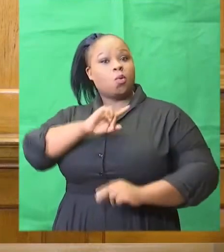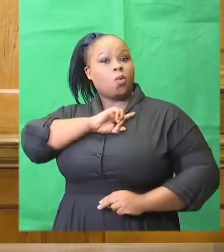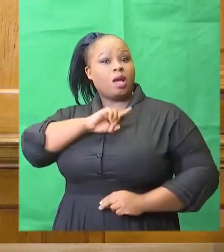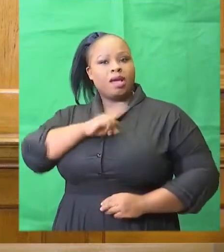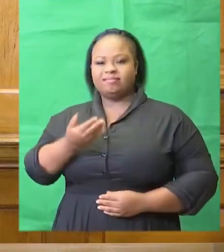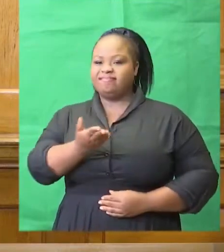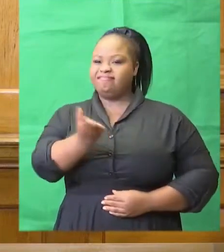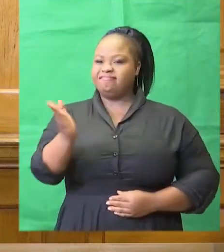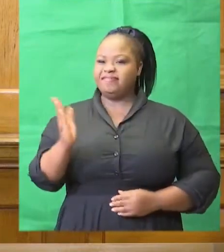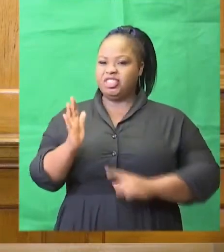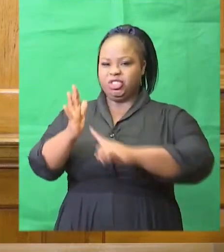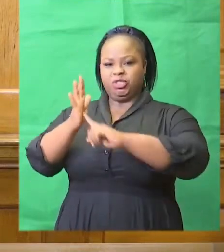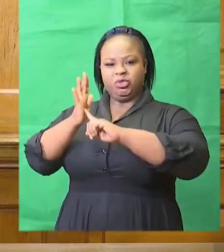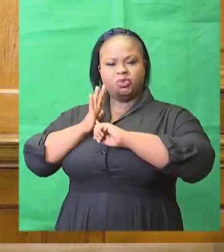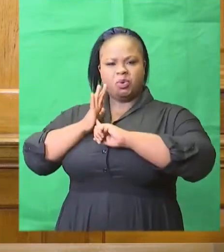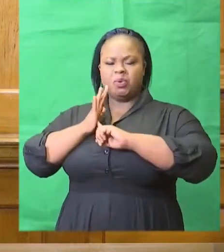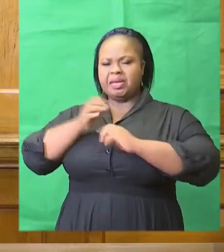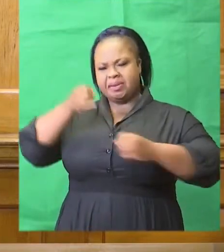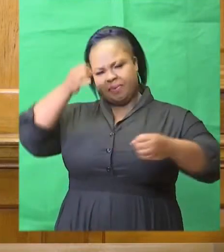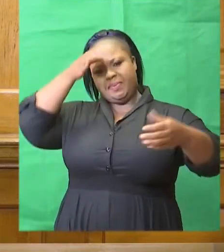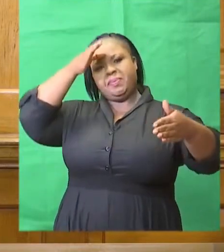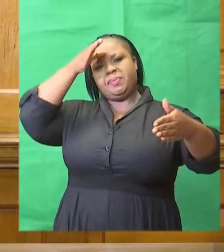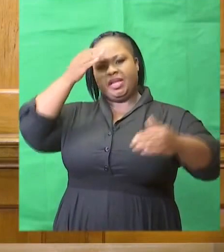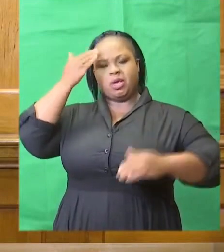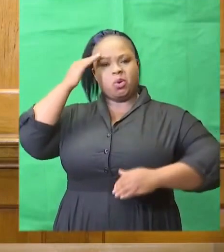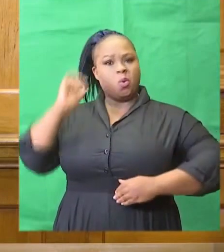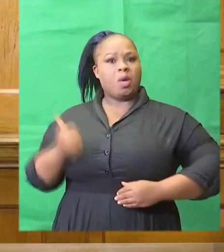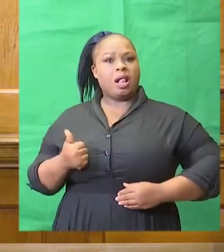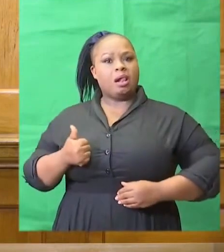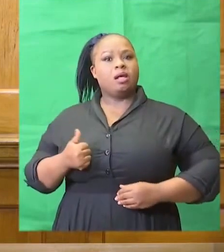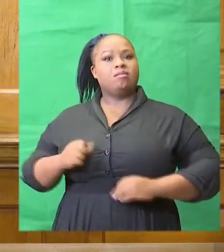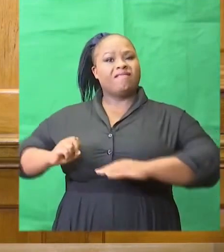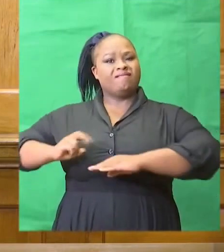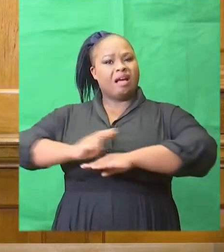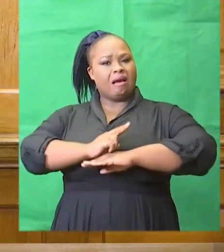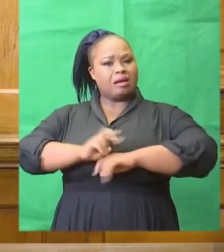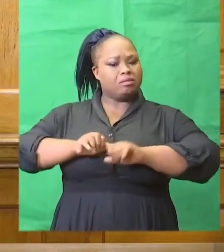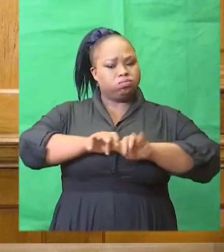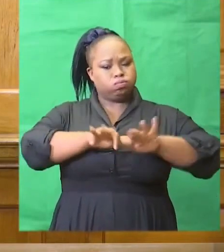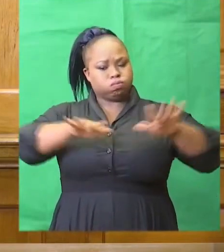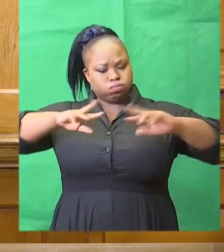demonstrated that they have a deep knowledge of epidemiology.